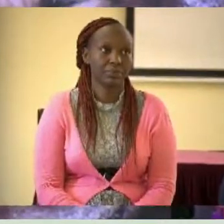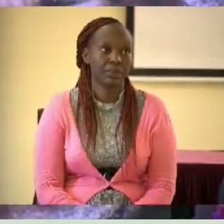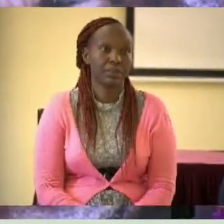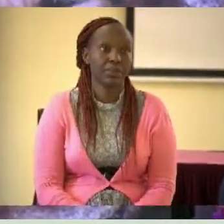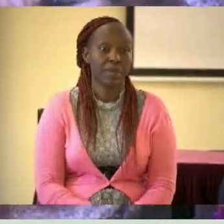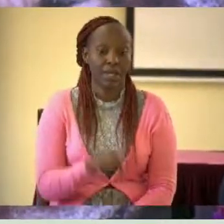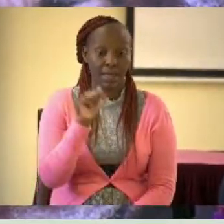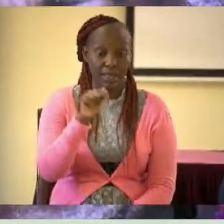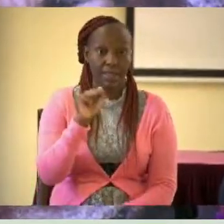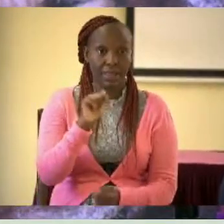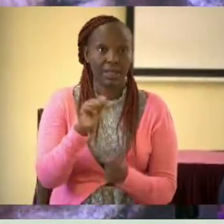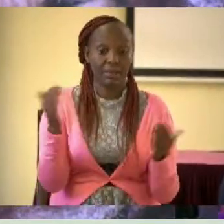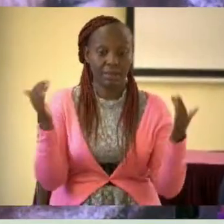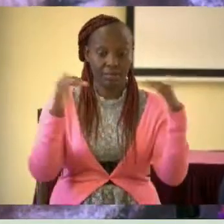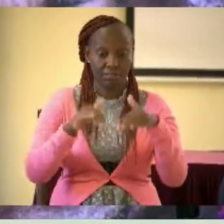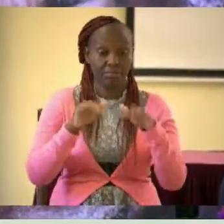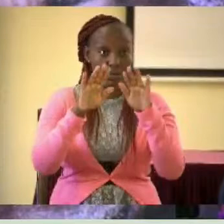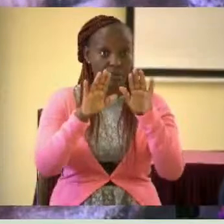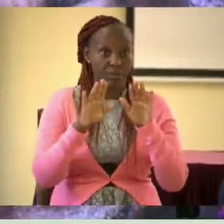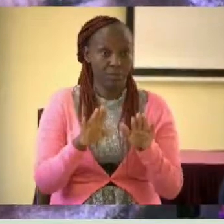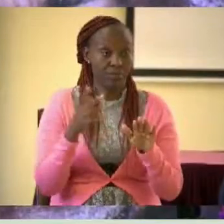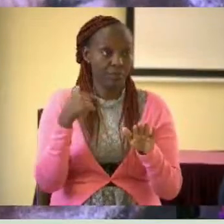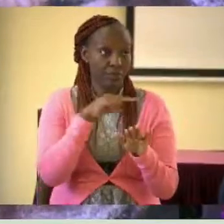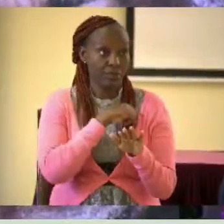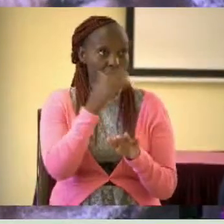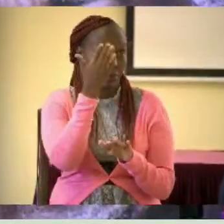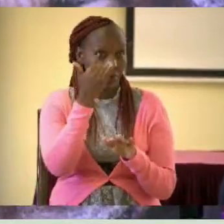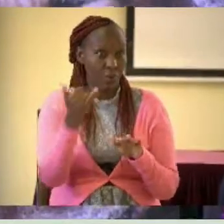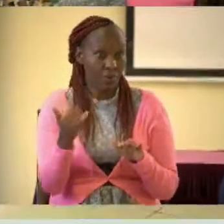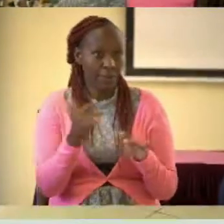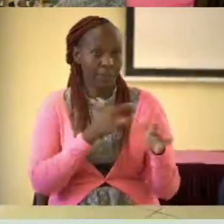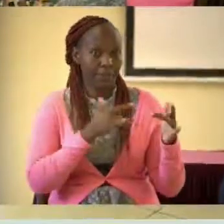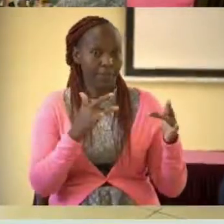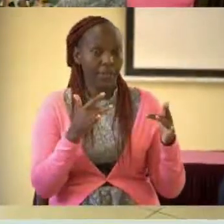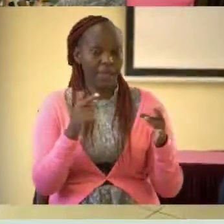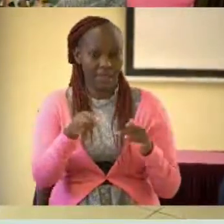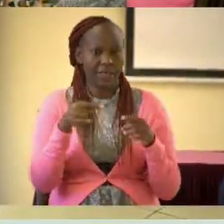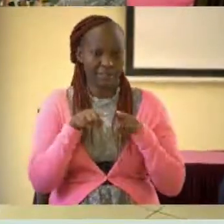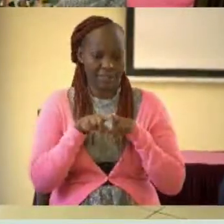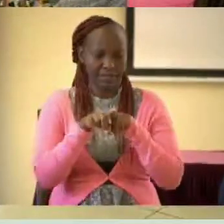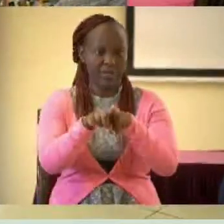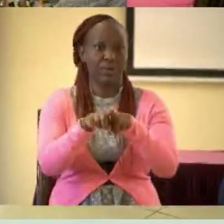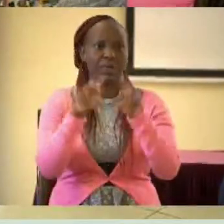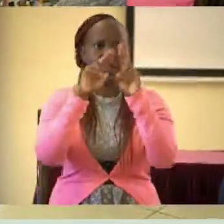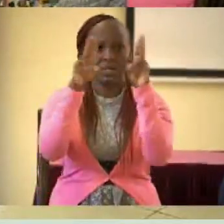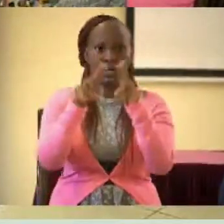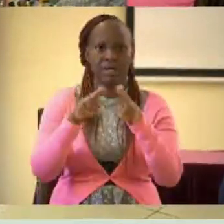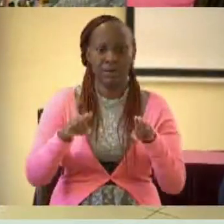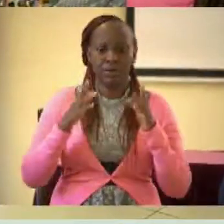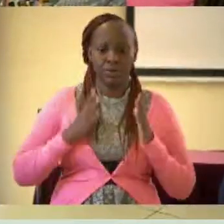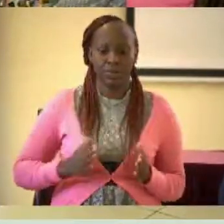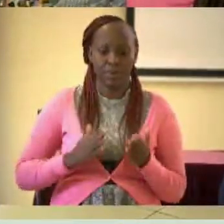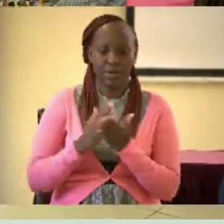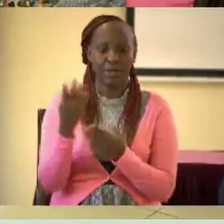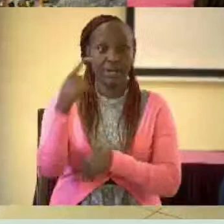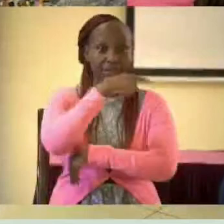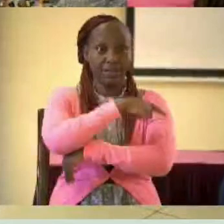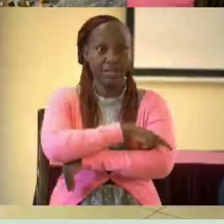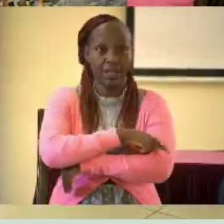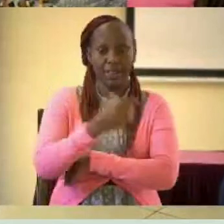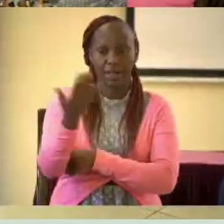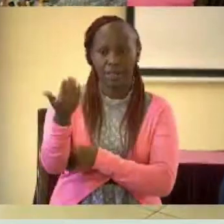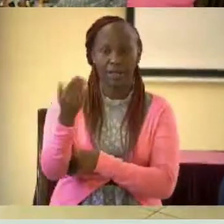This workshop is very important for us because it is coinciding with the International Human Rights Day, which is coming